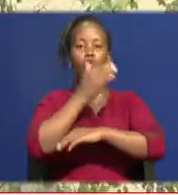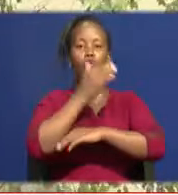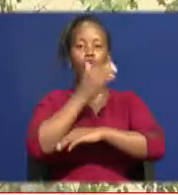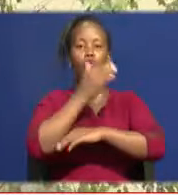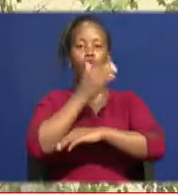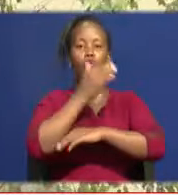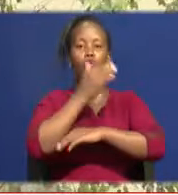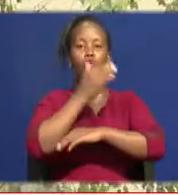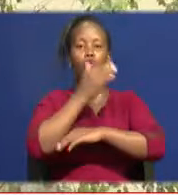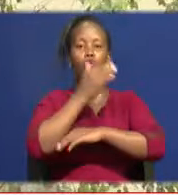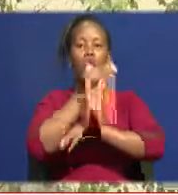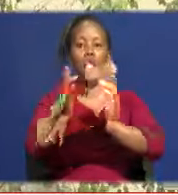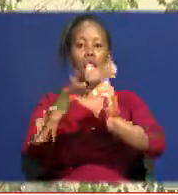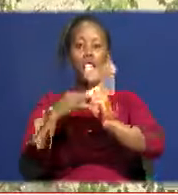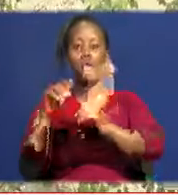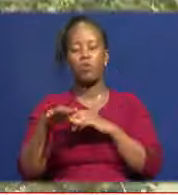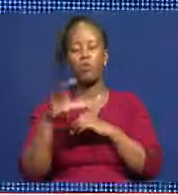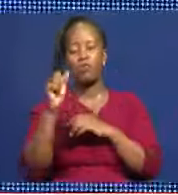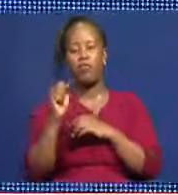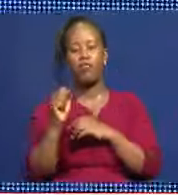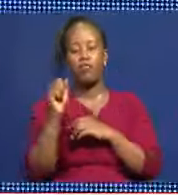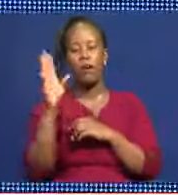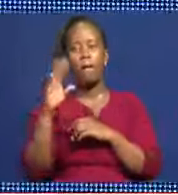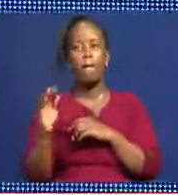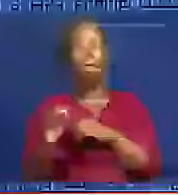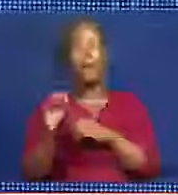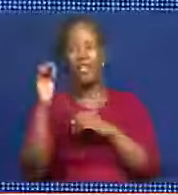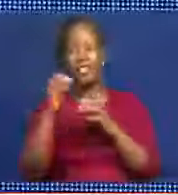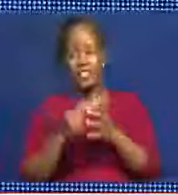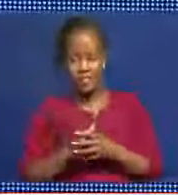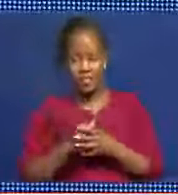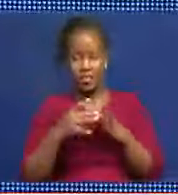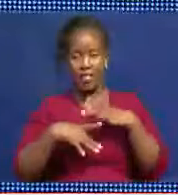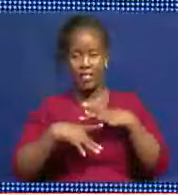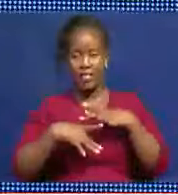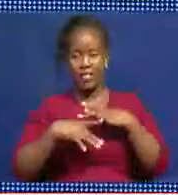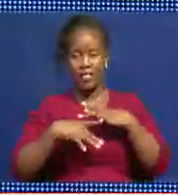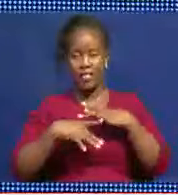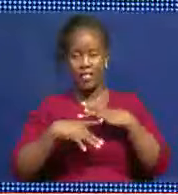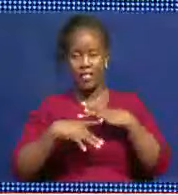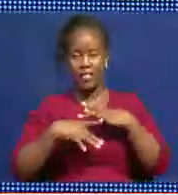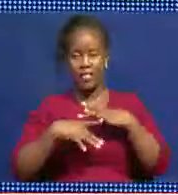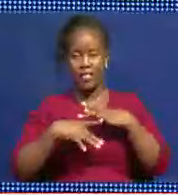of 8%. And this initiative